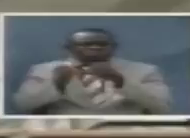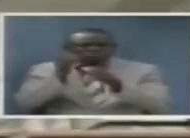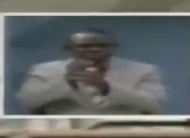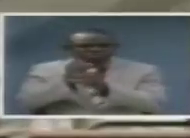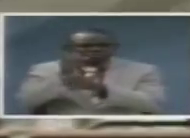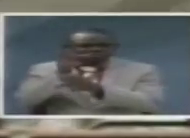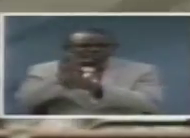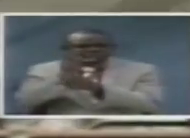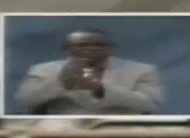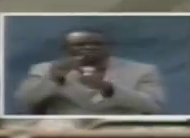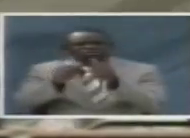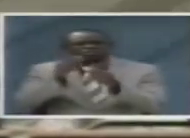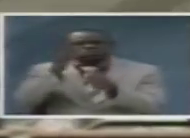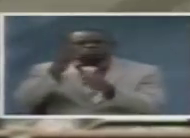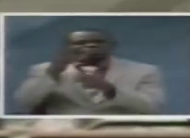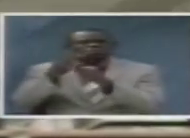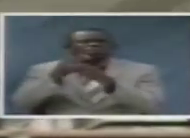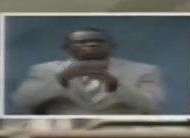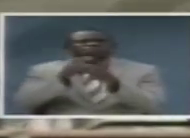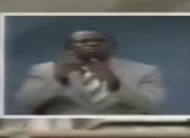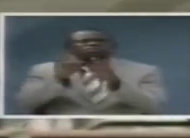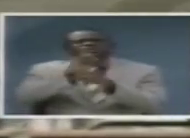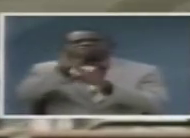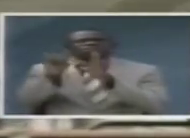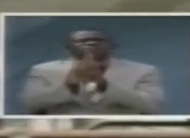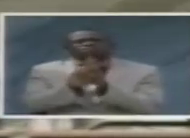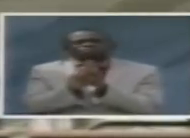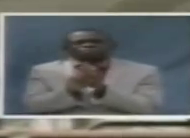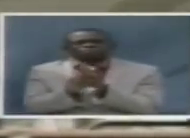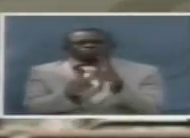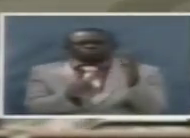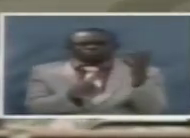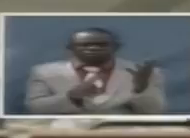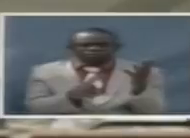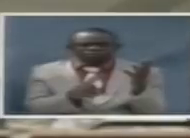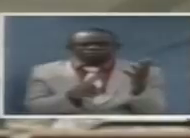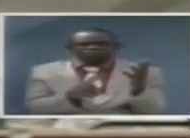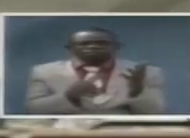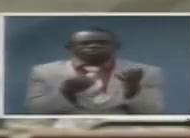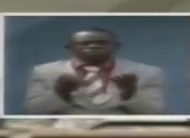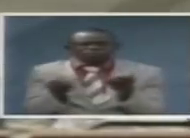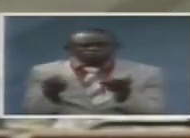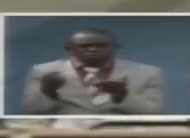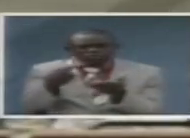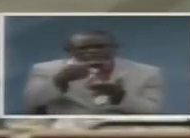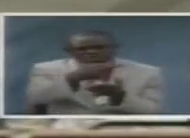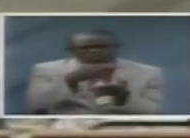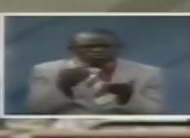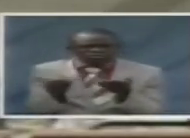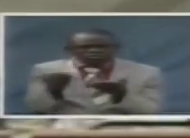of import cover. 4. Attain domestic revenue mobilization of at least